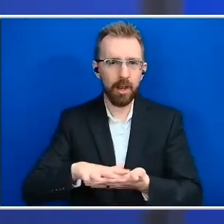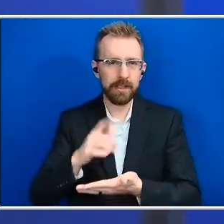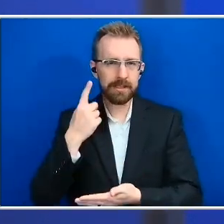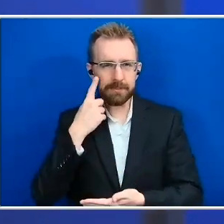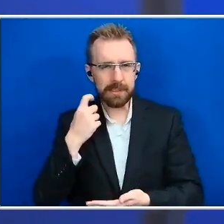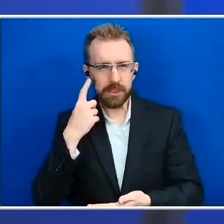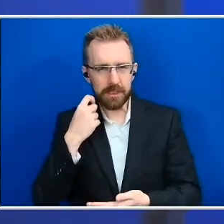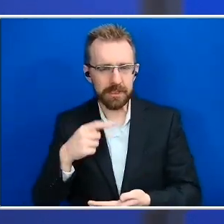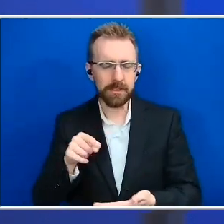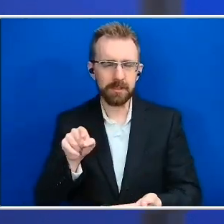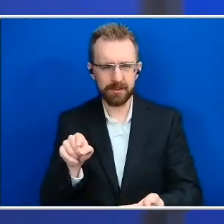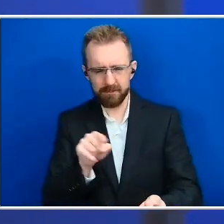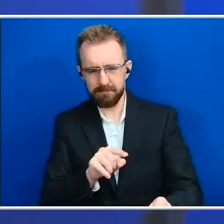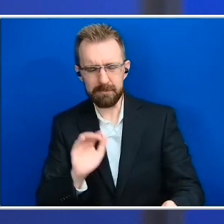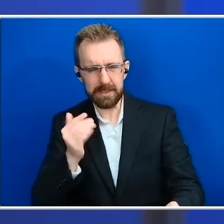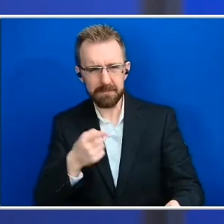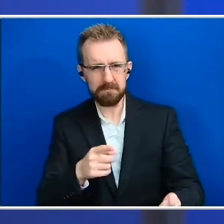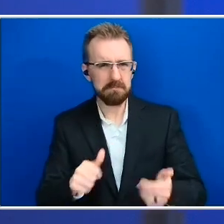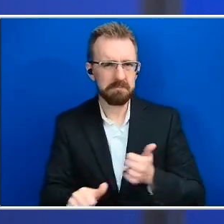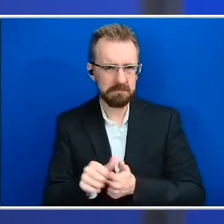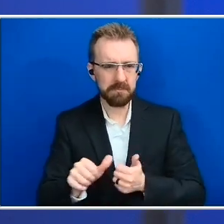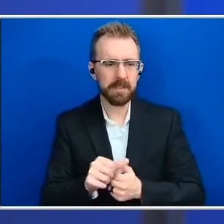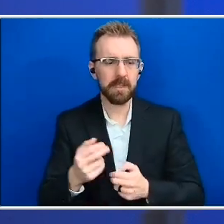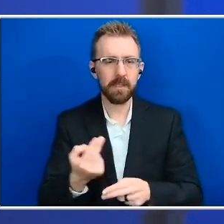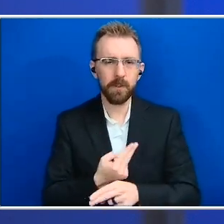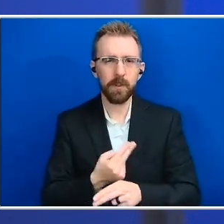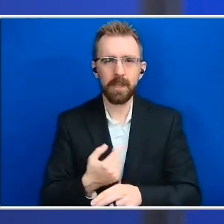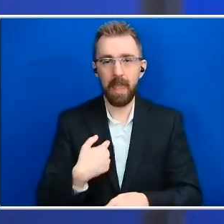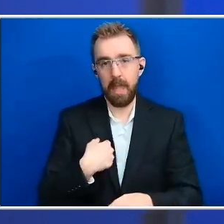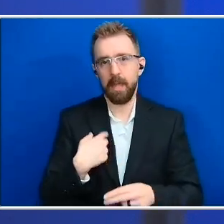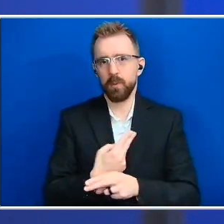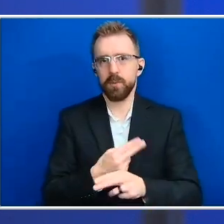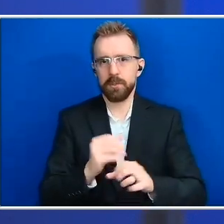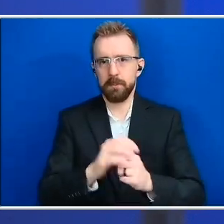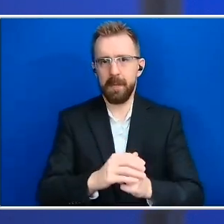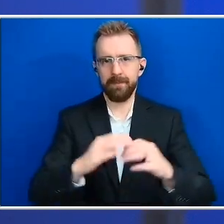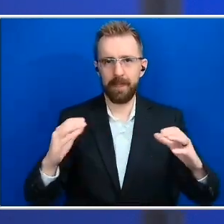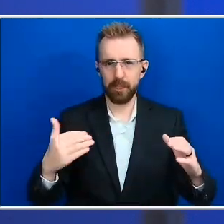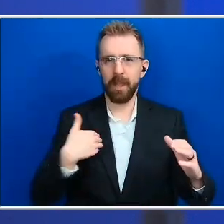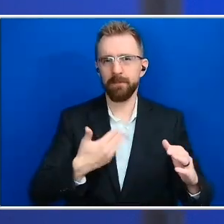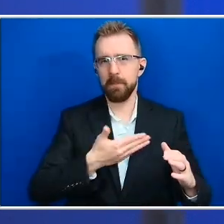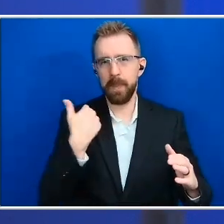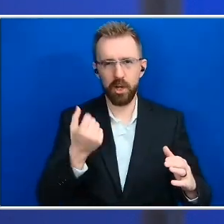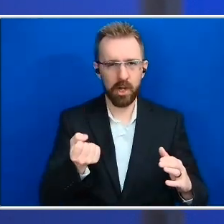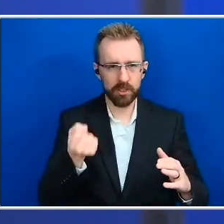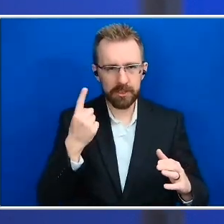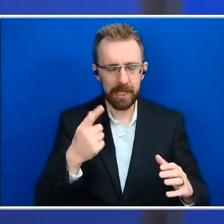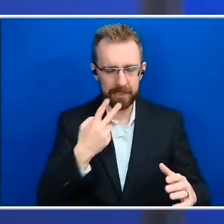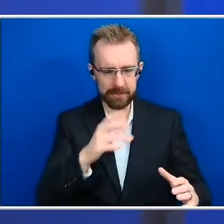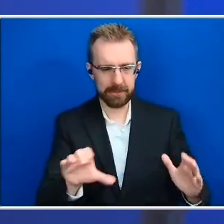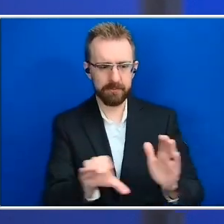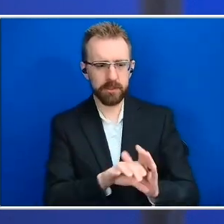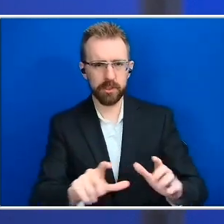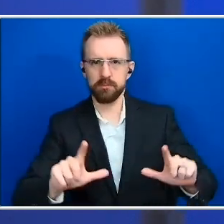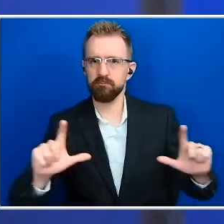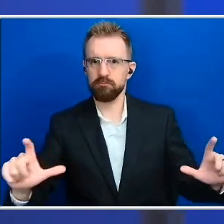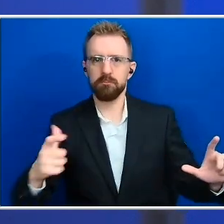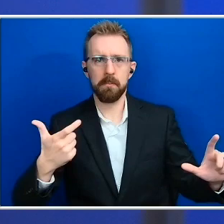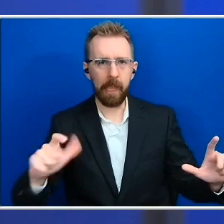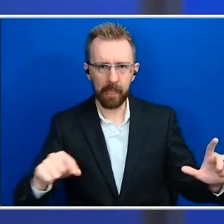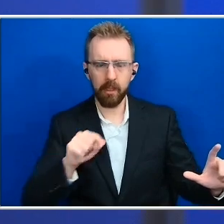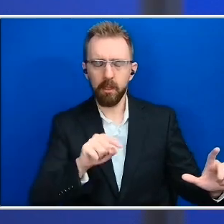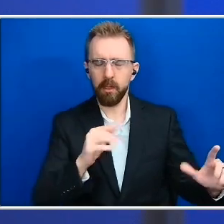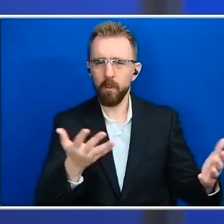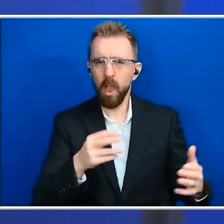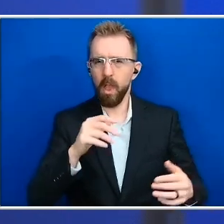very carefully. I use magnification to have better understanding of what the abnormal area